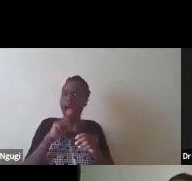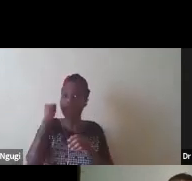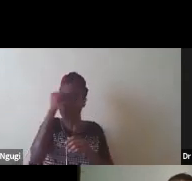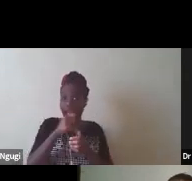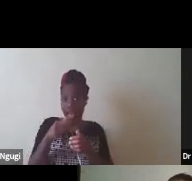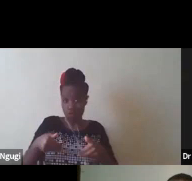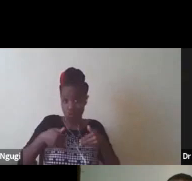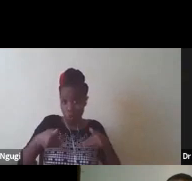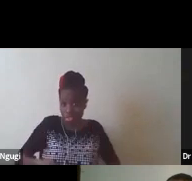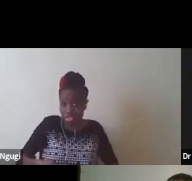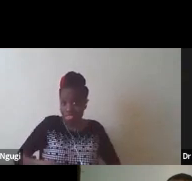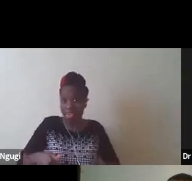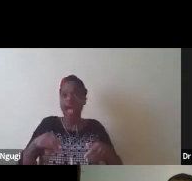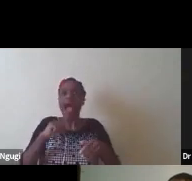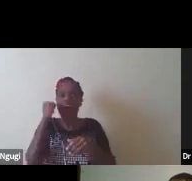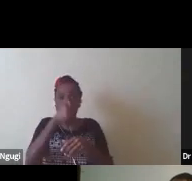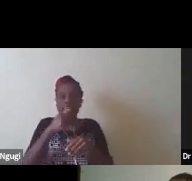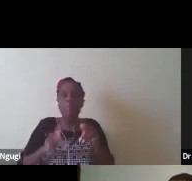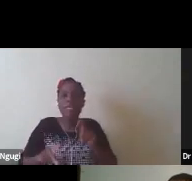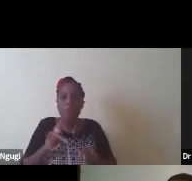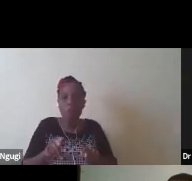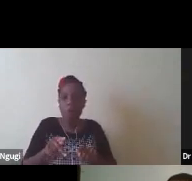in how they've been able to embrace in Ghana